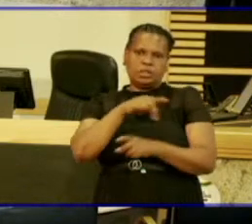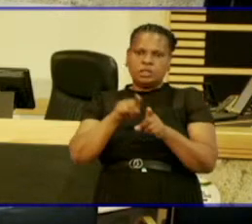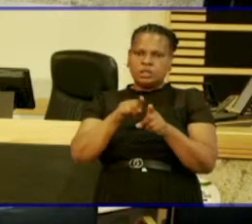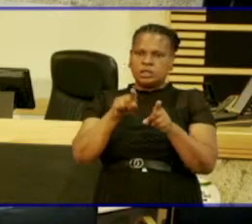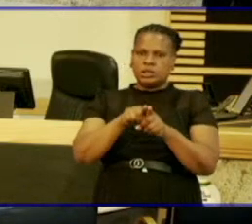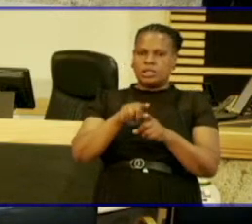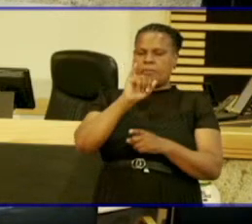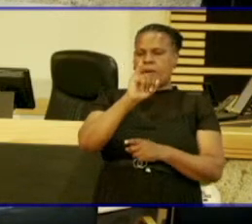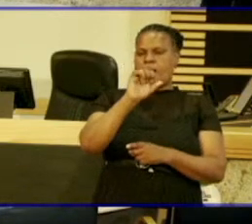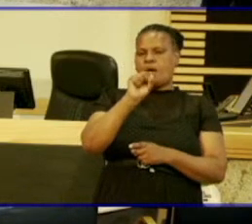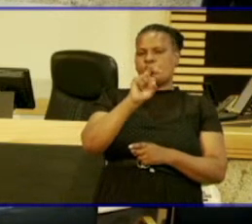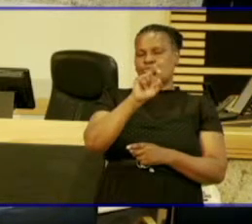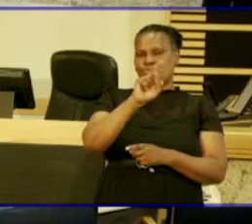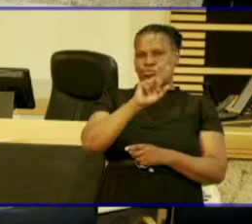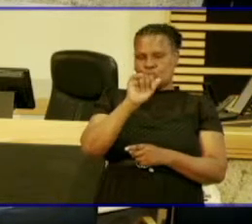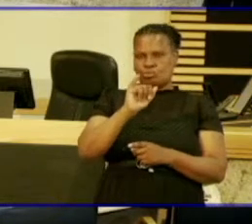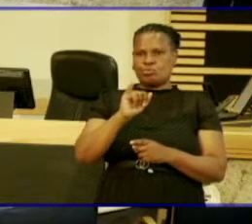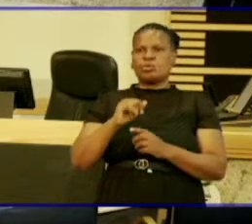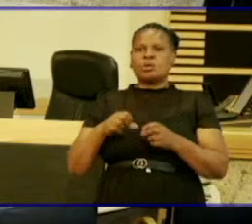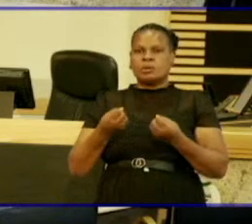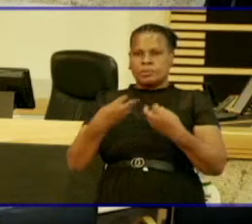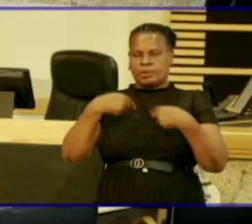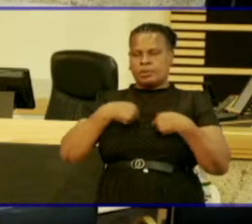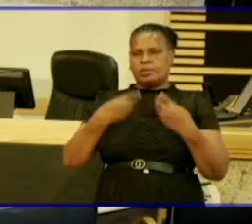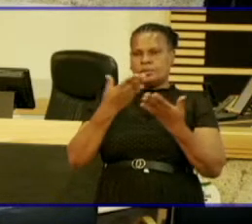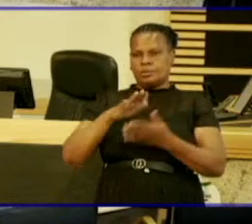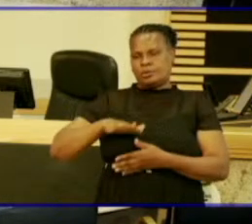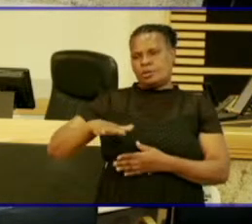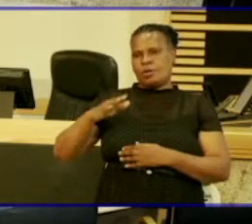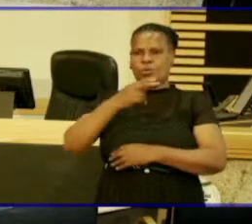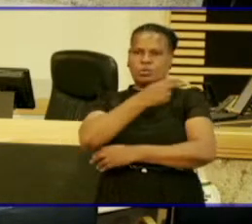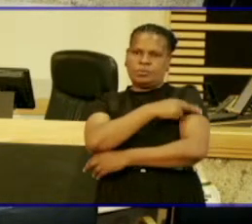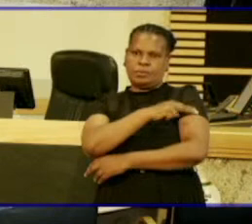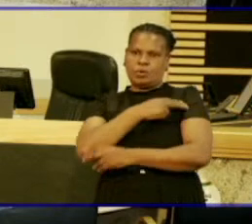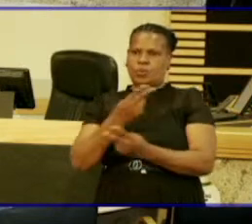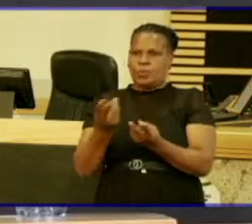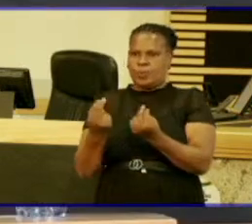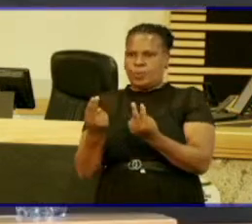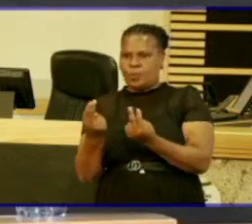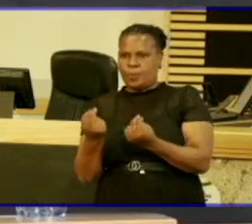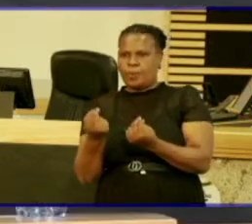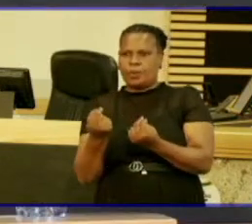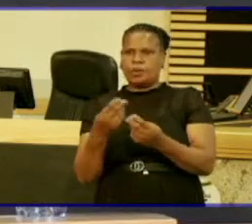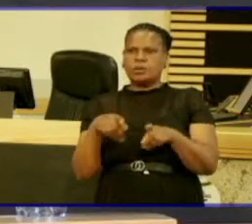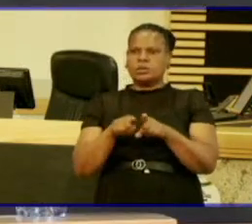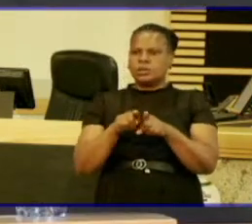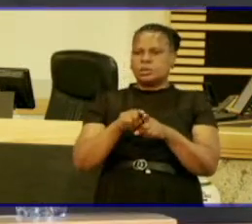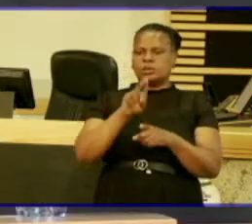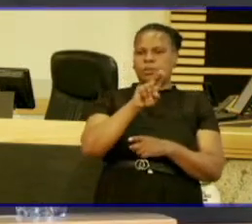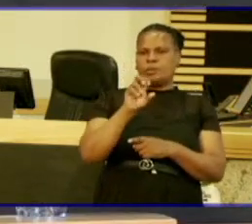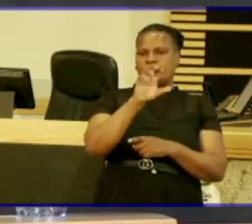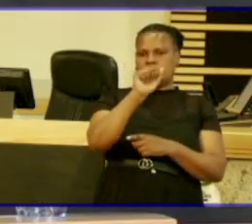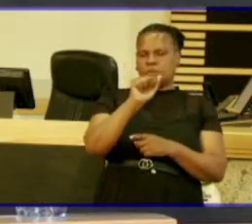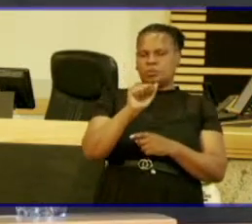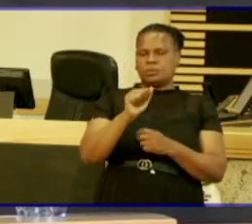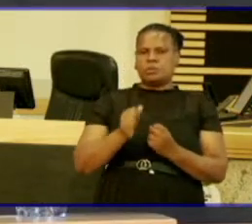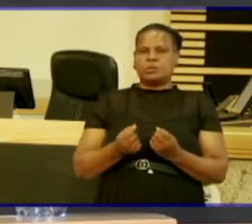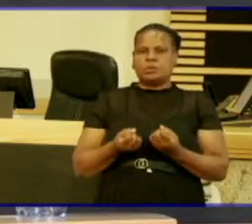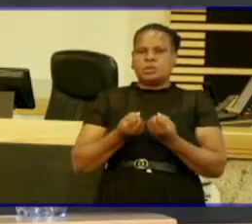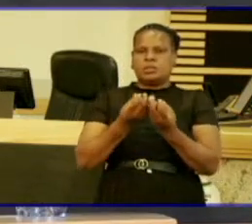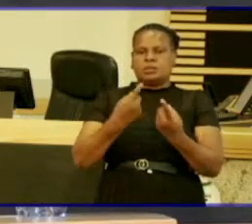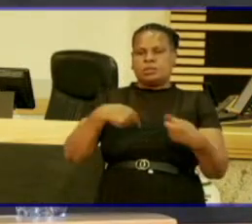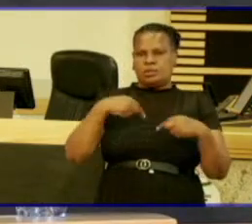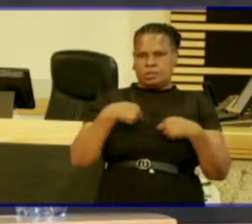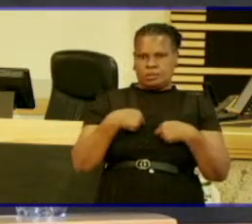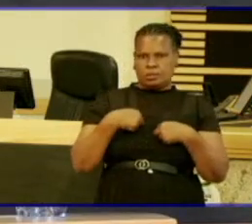of PPE inventory, the World Health Organization, the PEPFAR, and the USAID, who provided experts